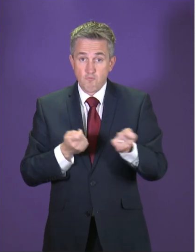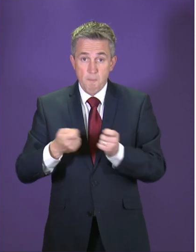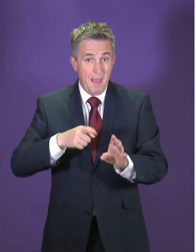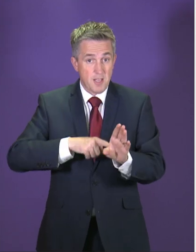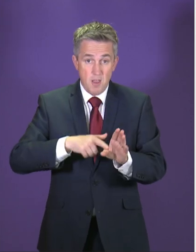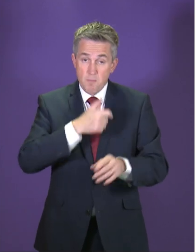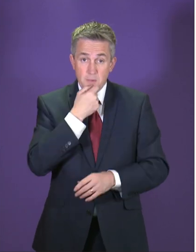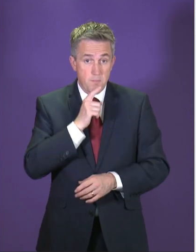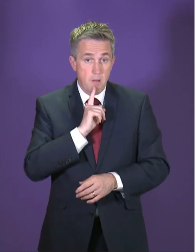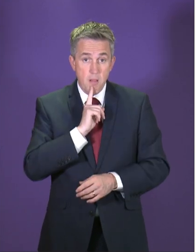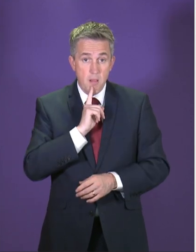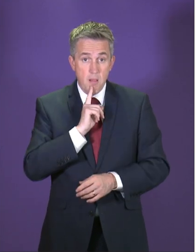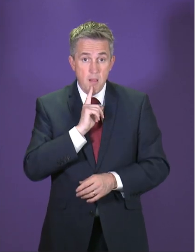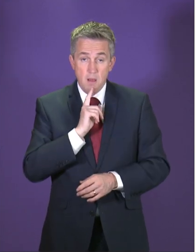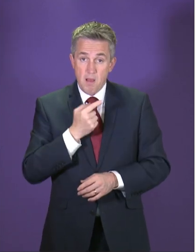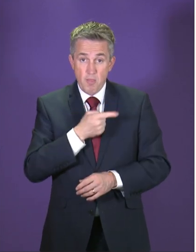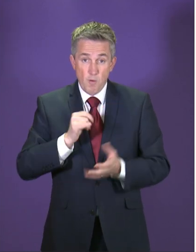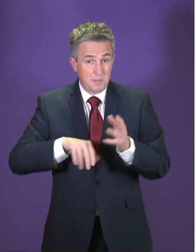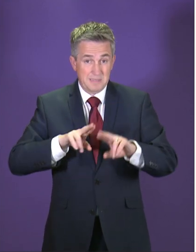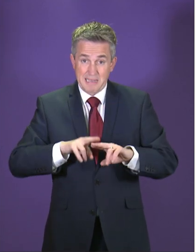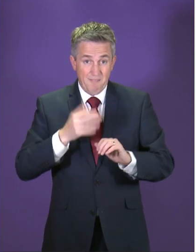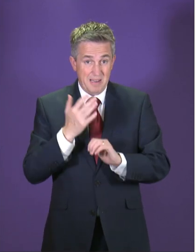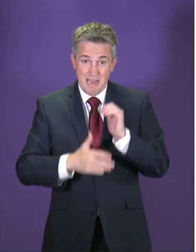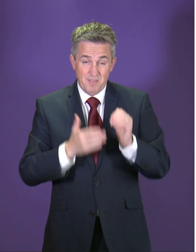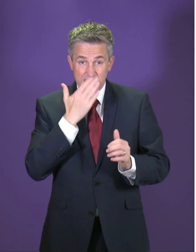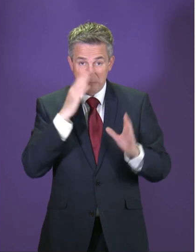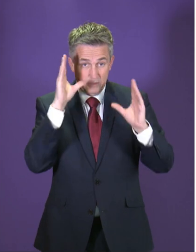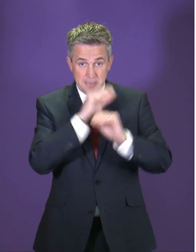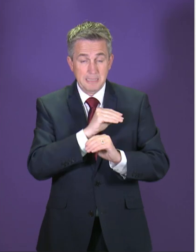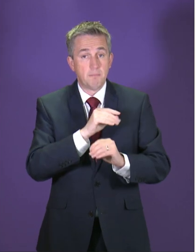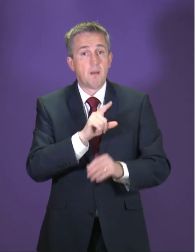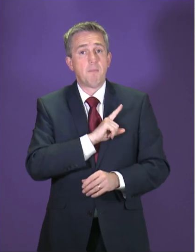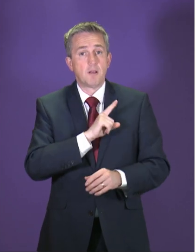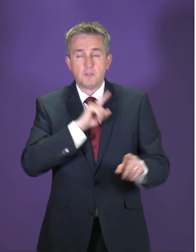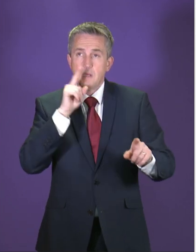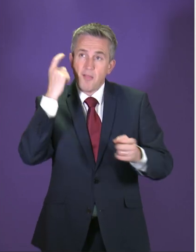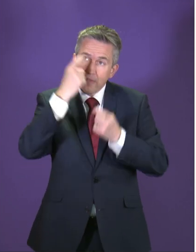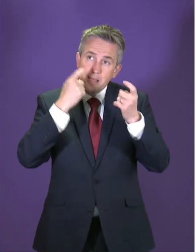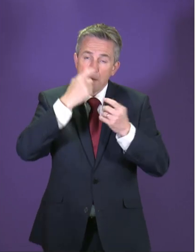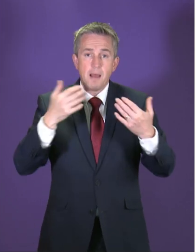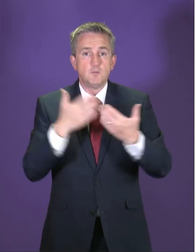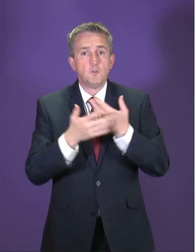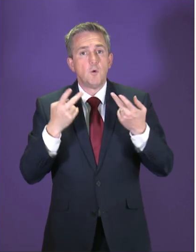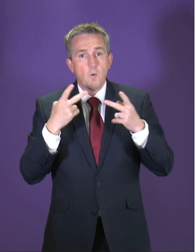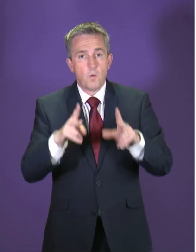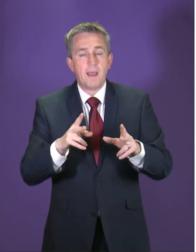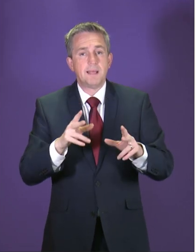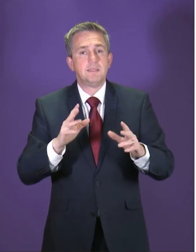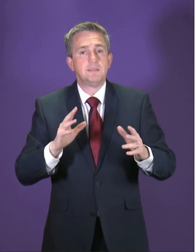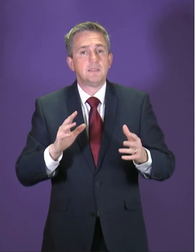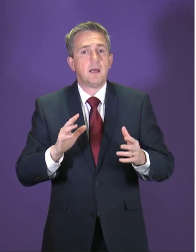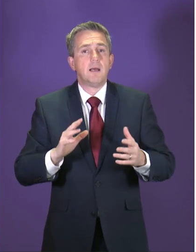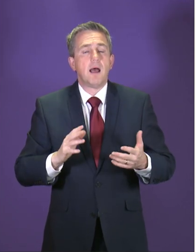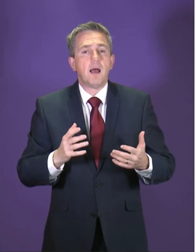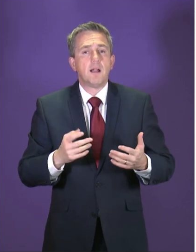Jonathan Mills' staff, never seem to sleep in pursuit of new ways to think about and make living